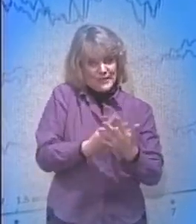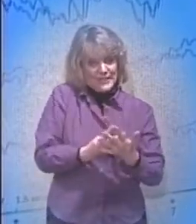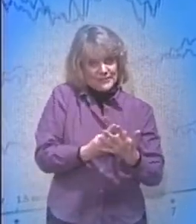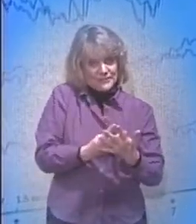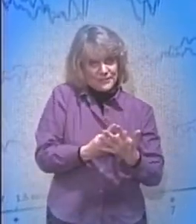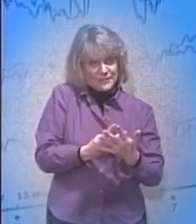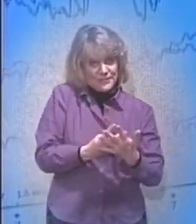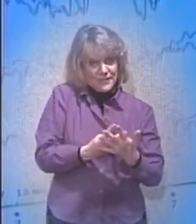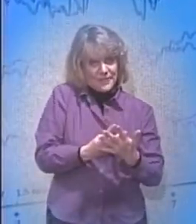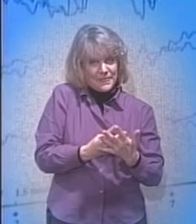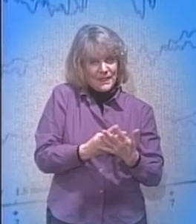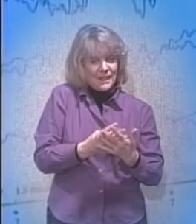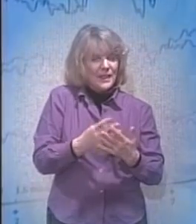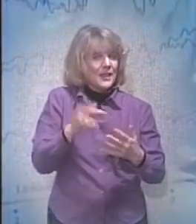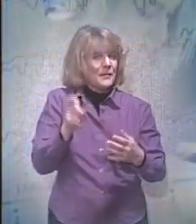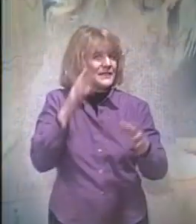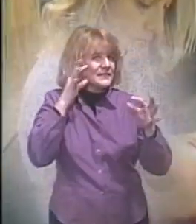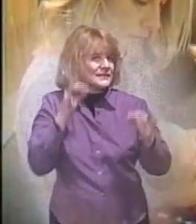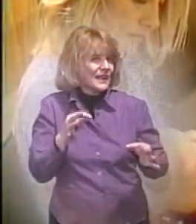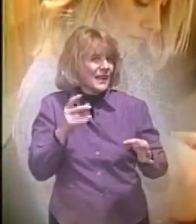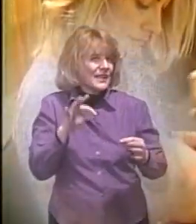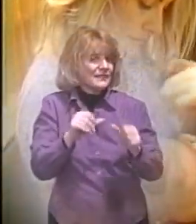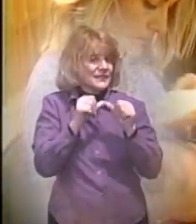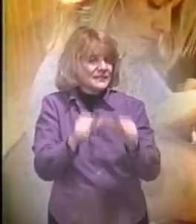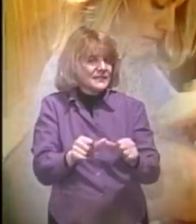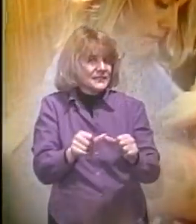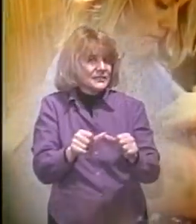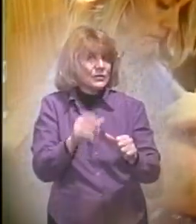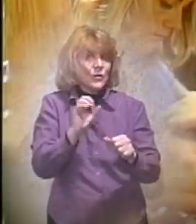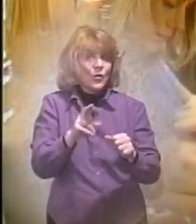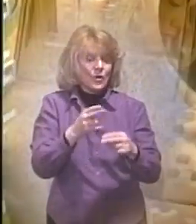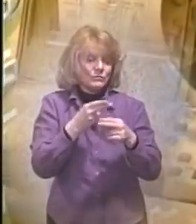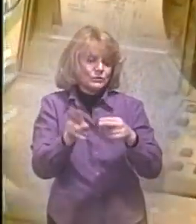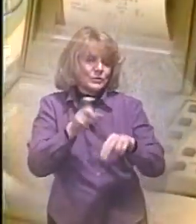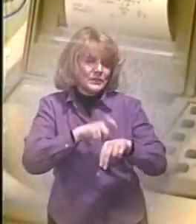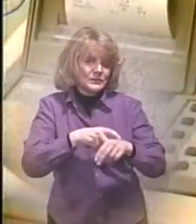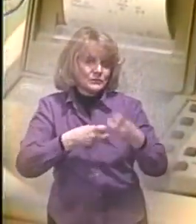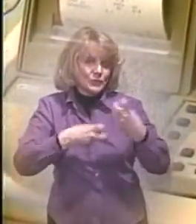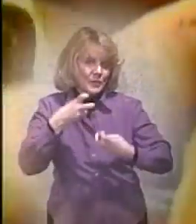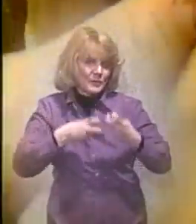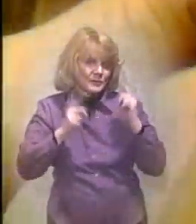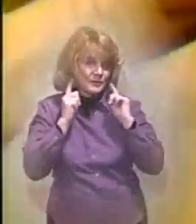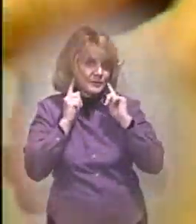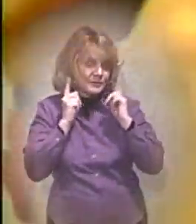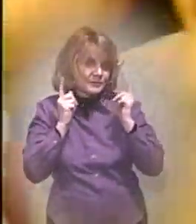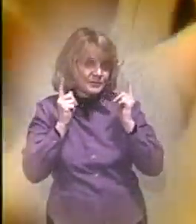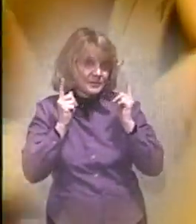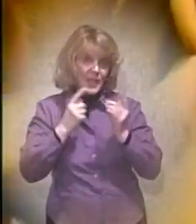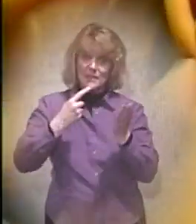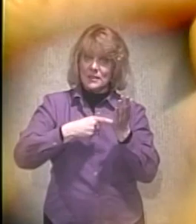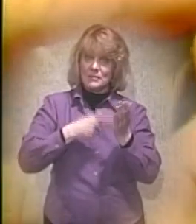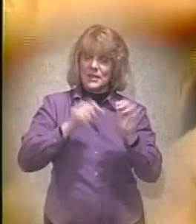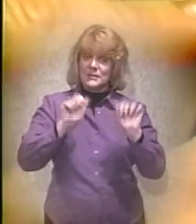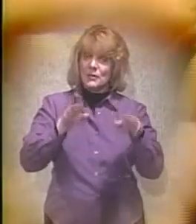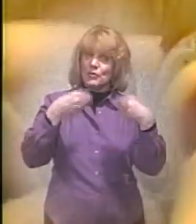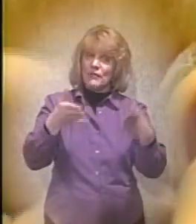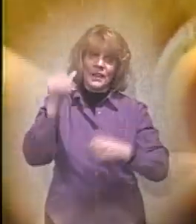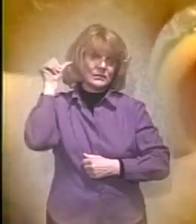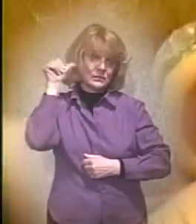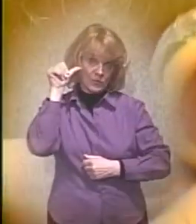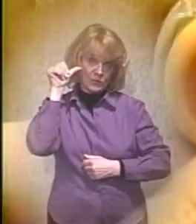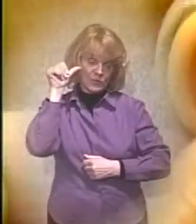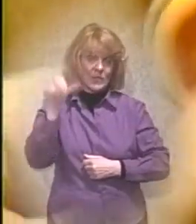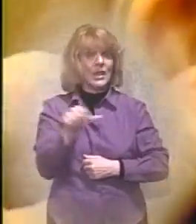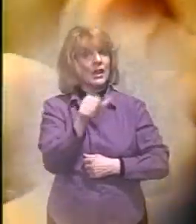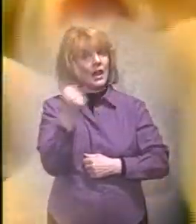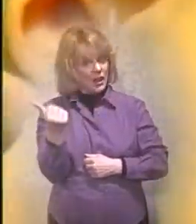if the problem is temporary or permanent. Although some hearing problems can be medically or surgically treated, there are others that do